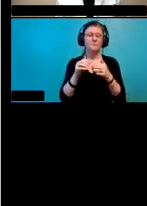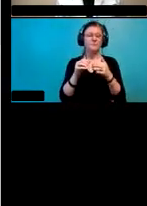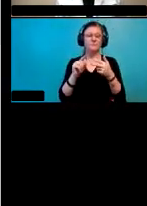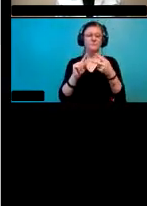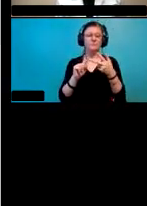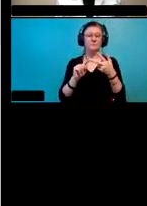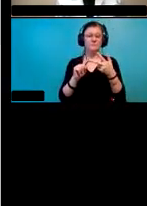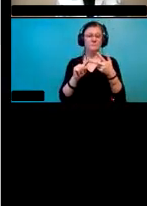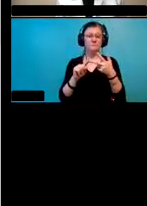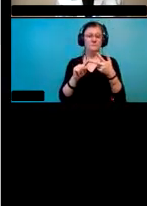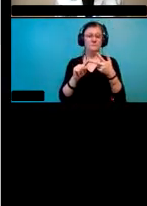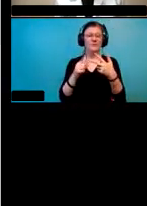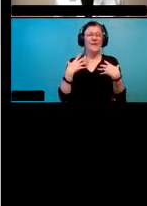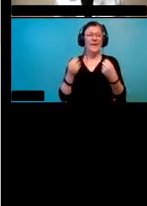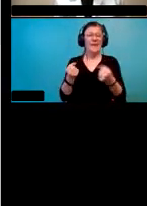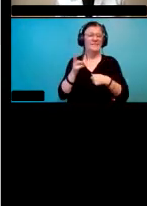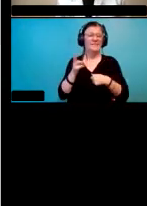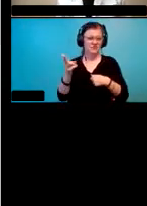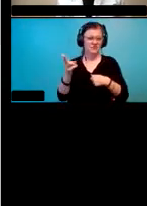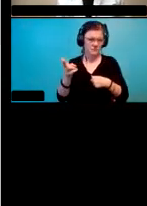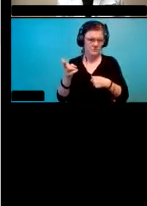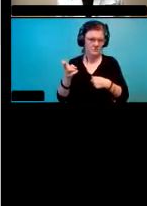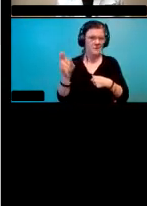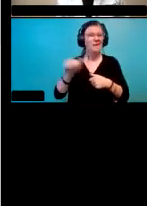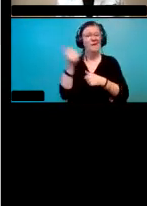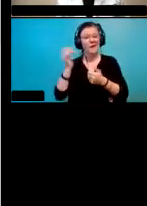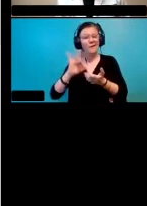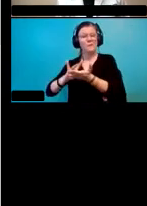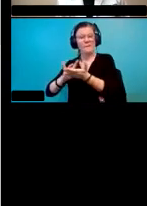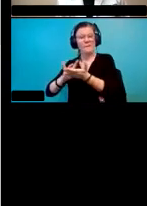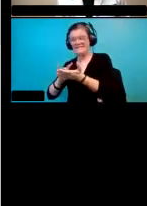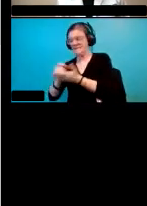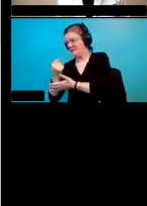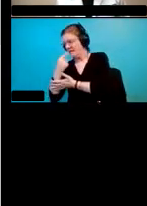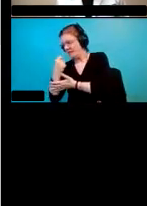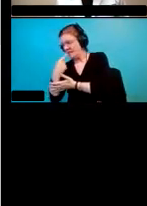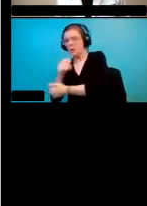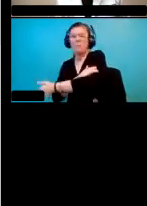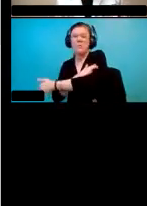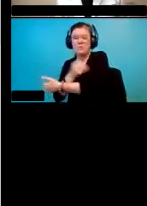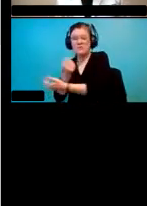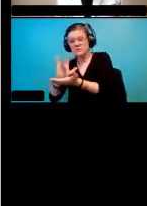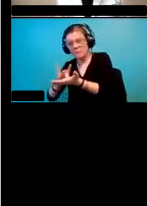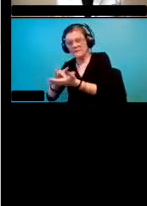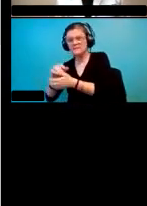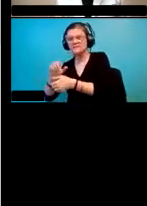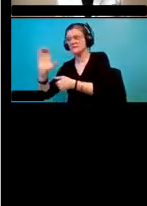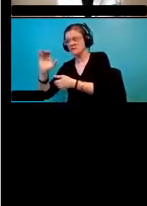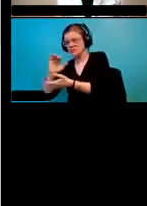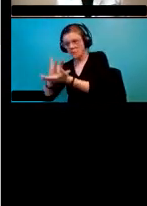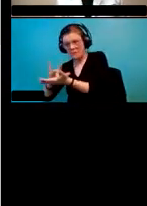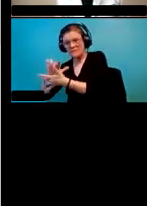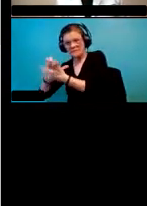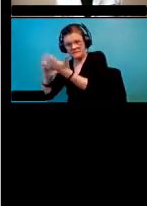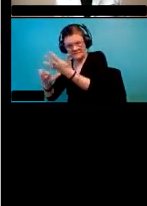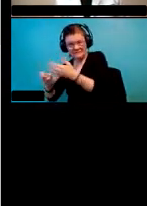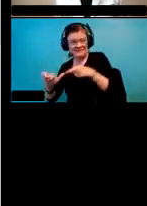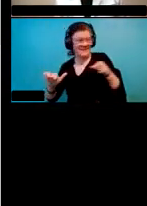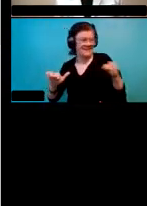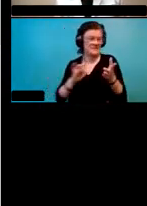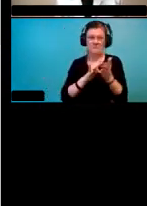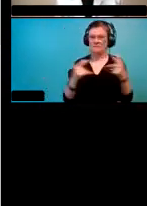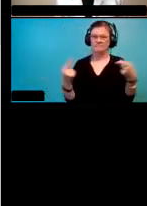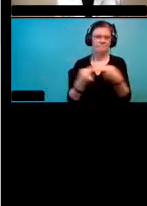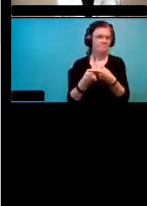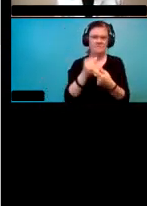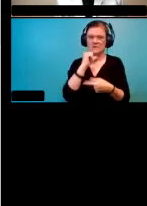at your health history, your other medications, and making sure that A, the